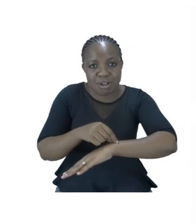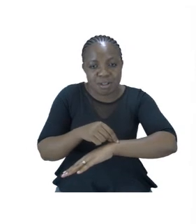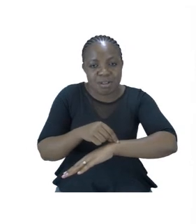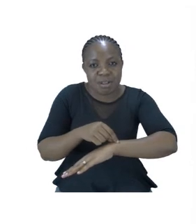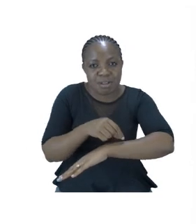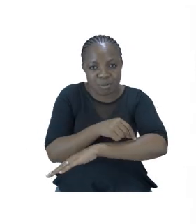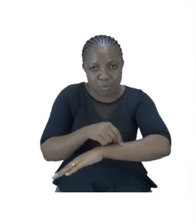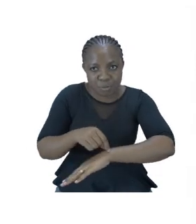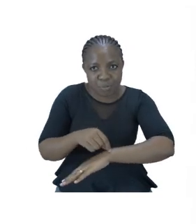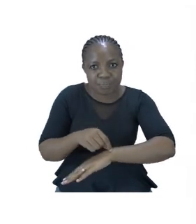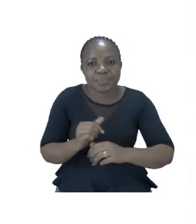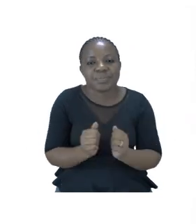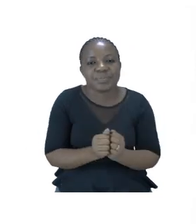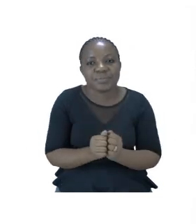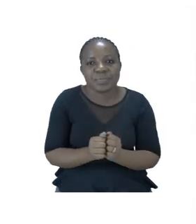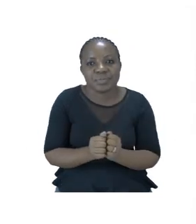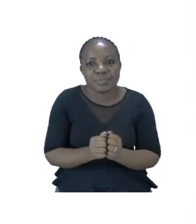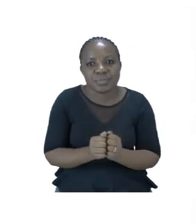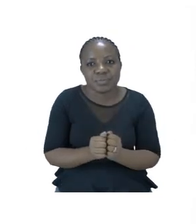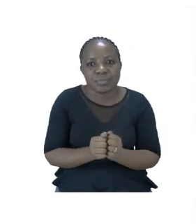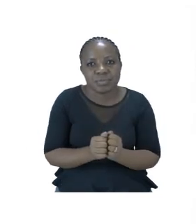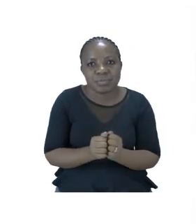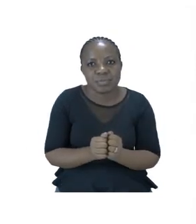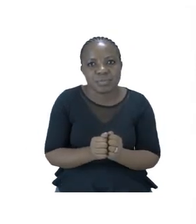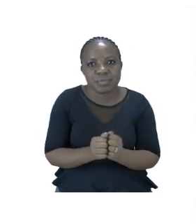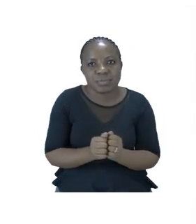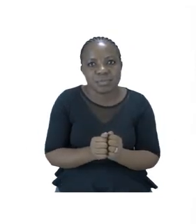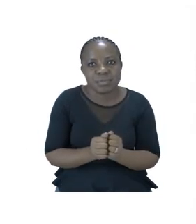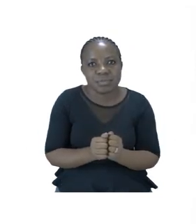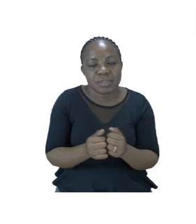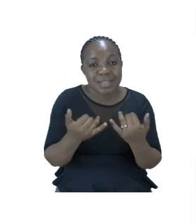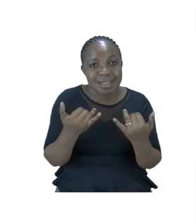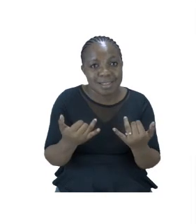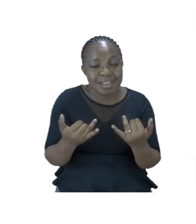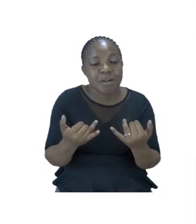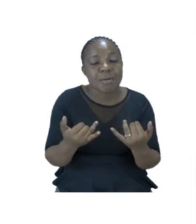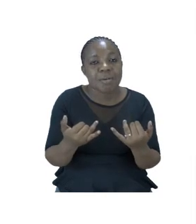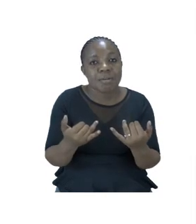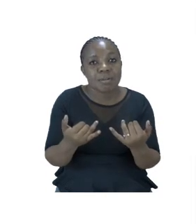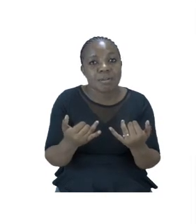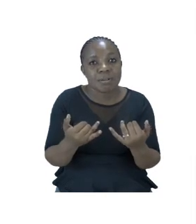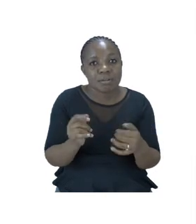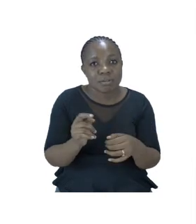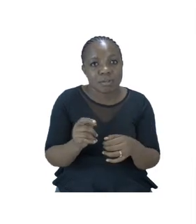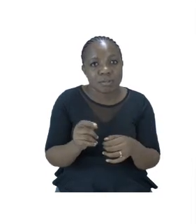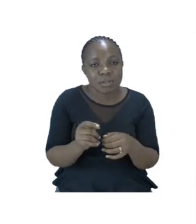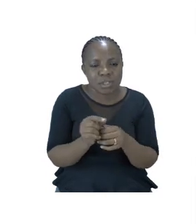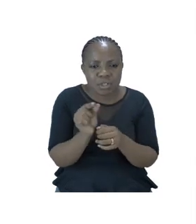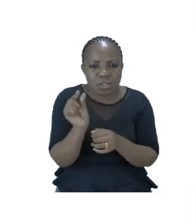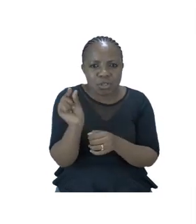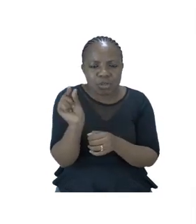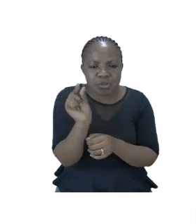to be your job to label the pencils starting from the shortest.